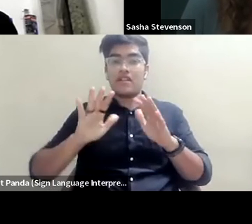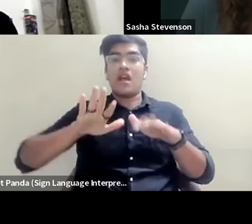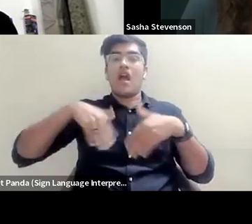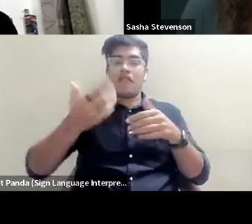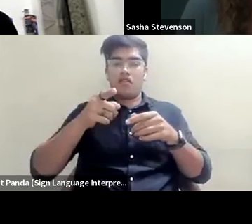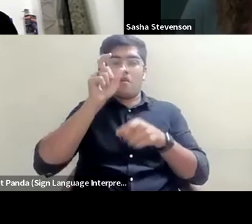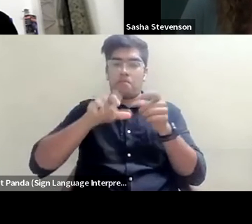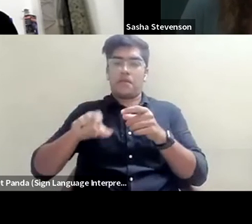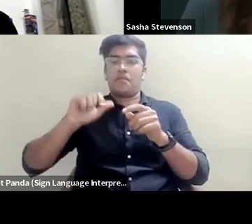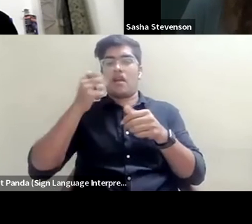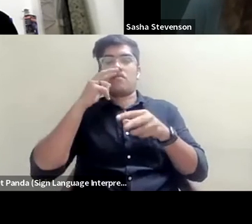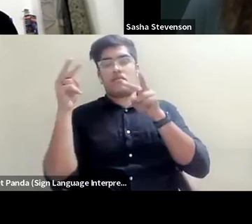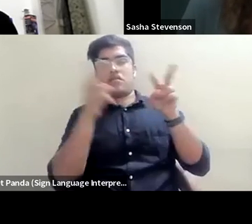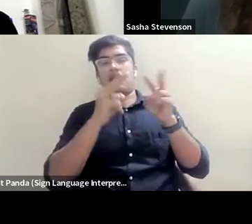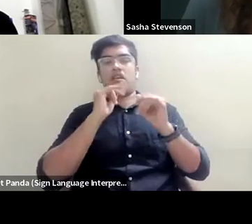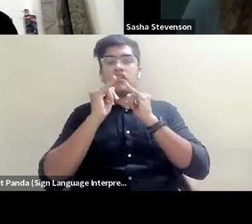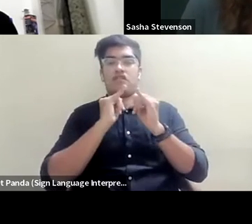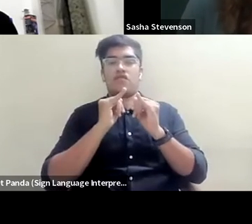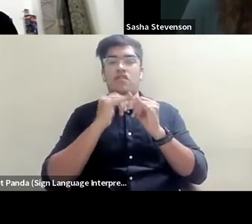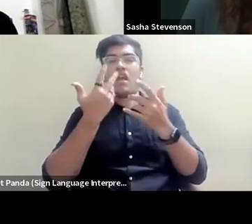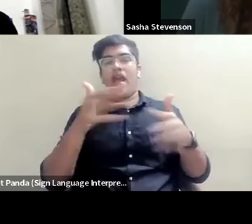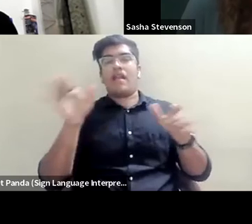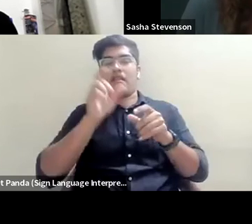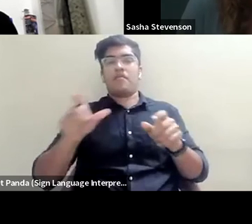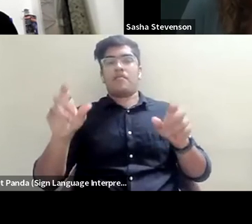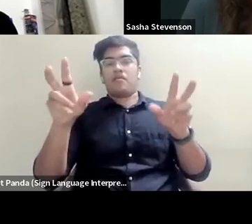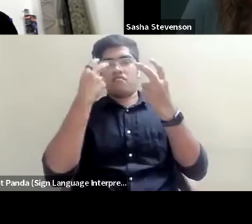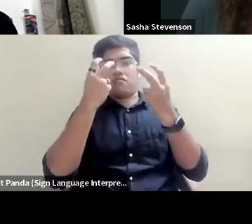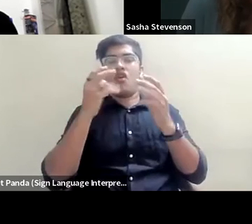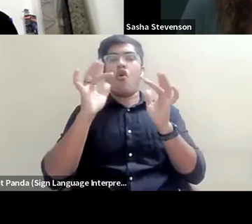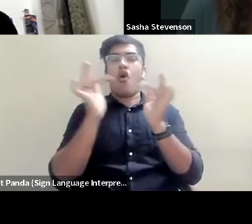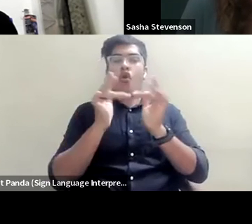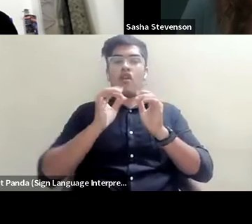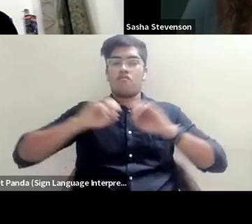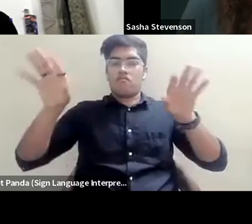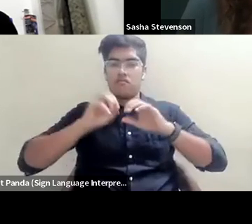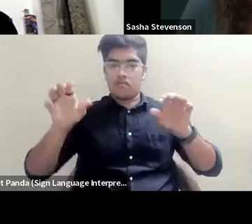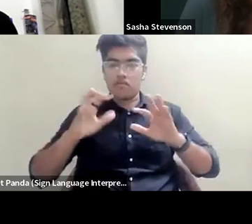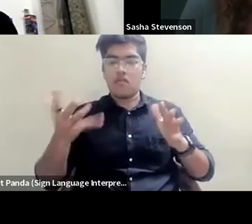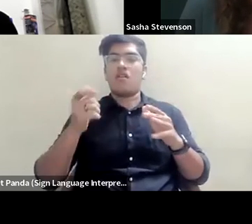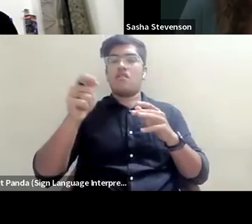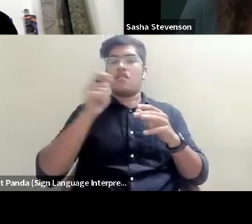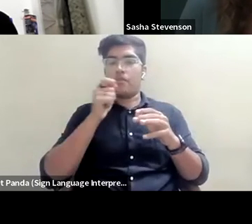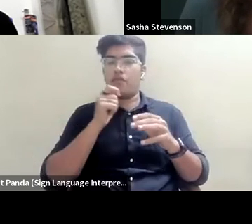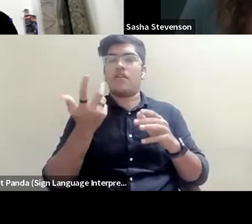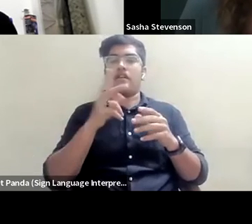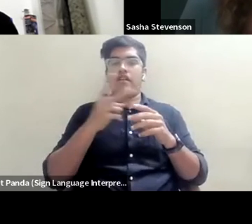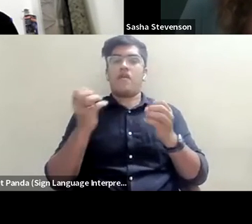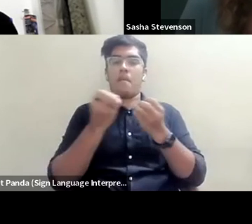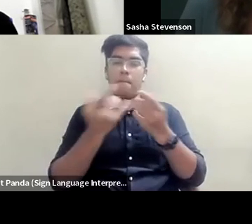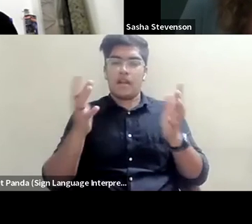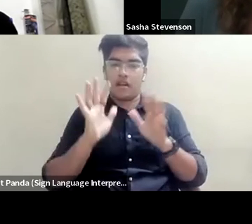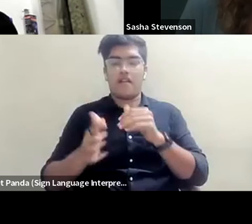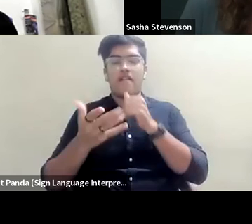public. So they are streamed online, and there is reporting on them, and so in that way it's